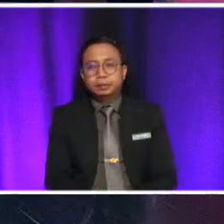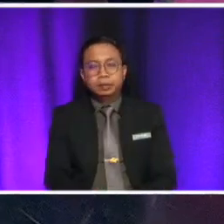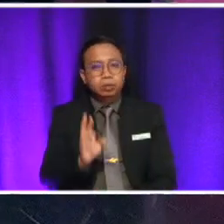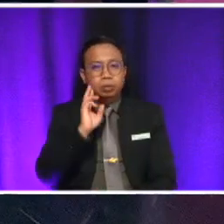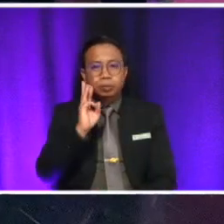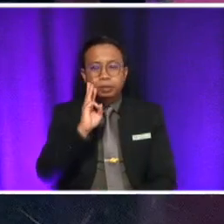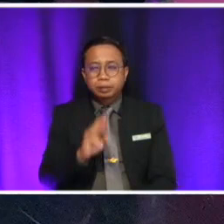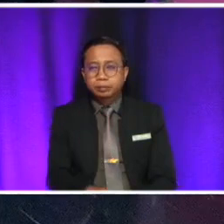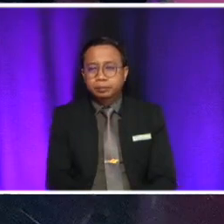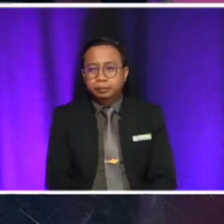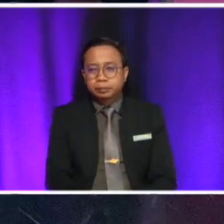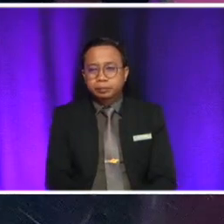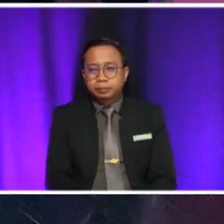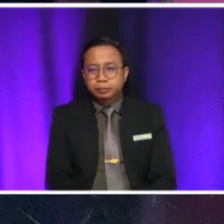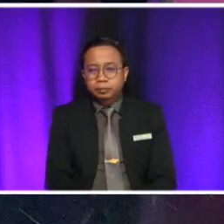Rowena.